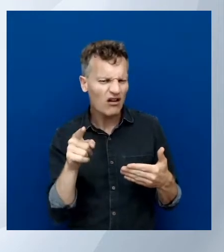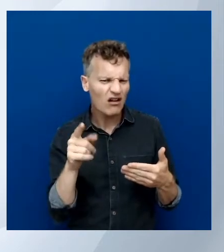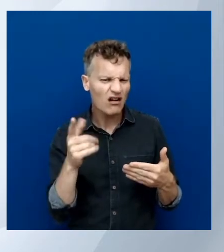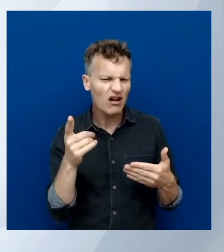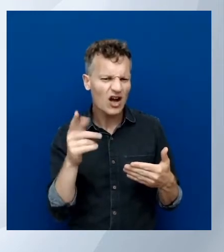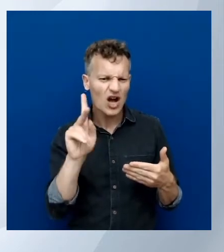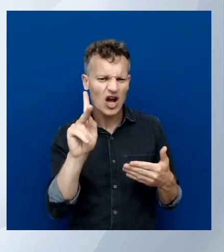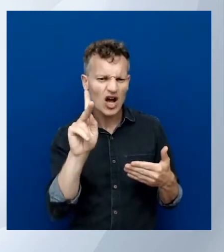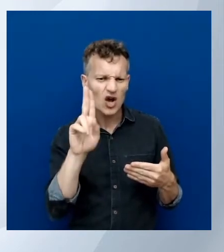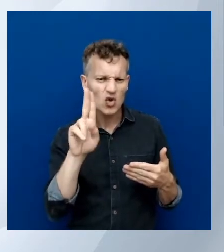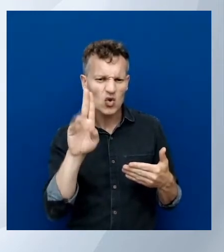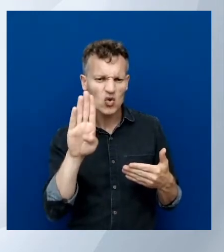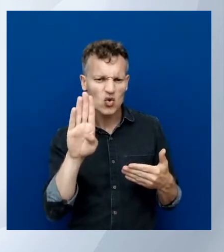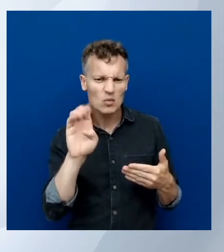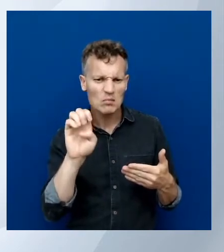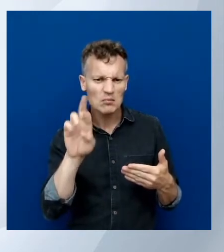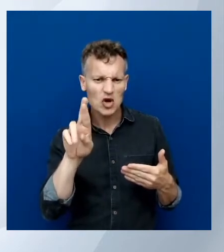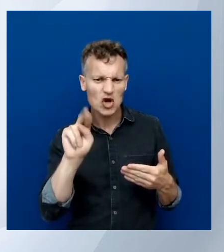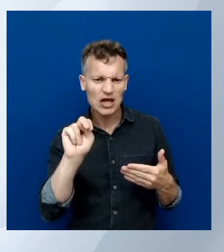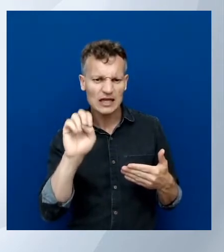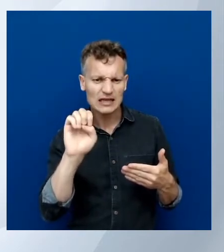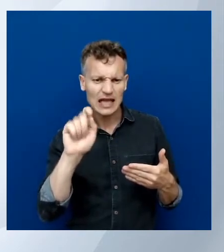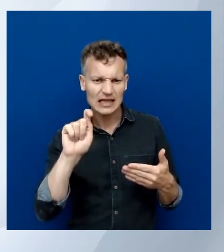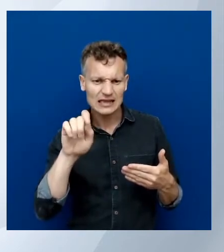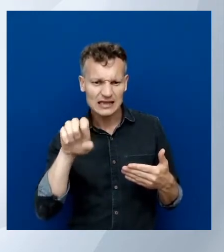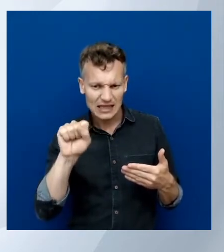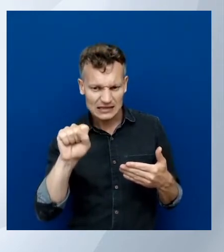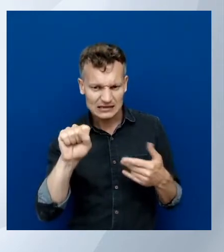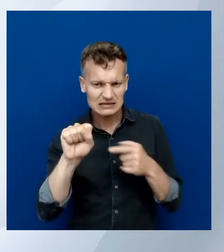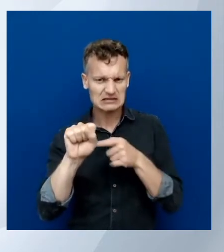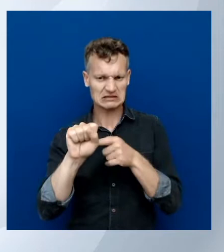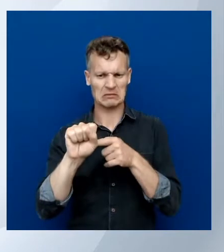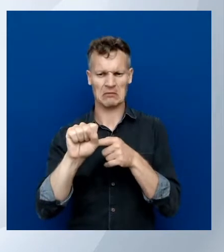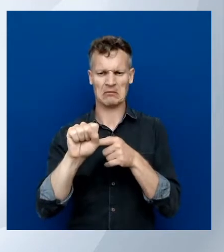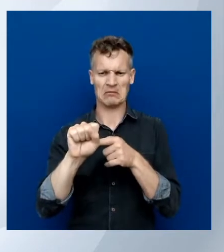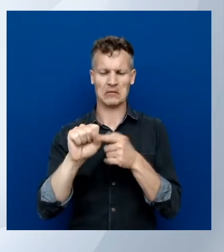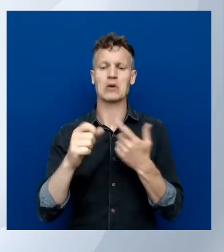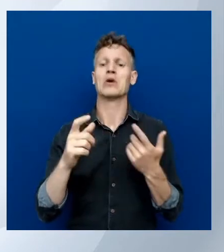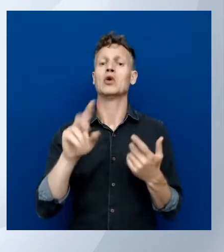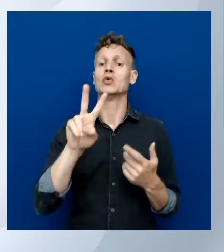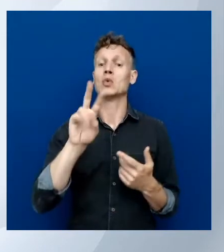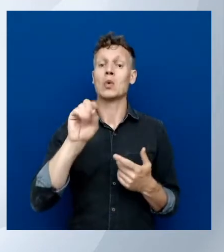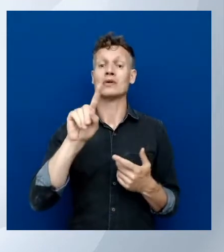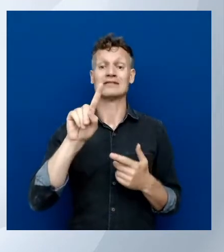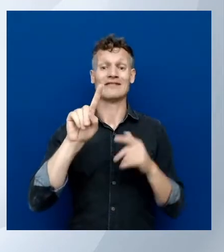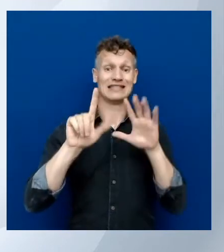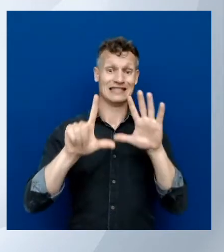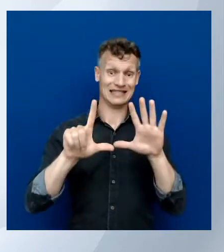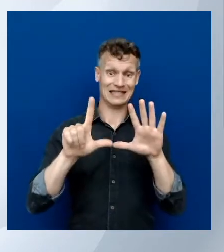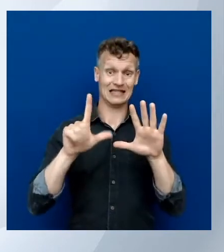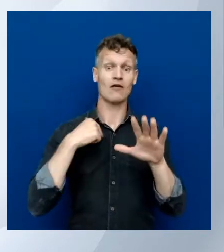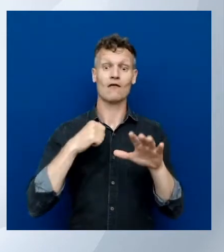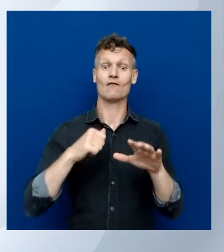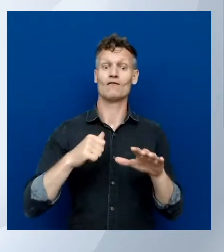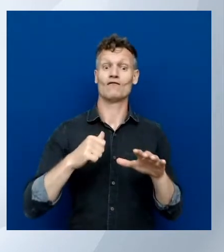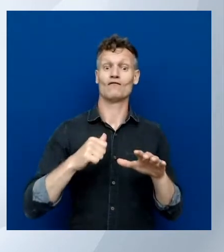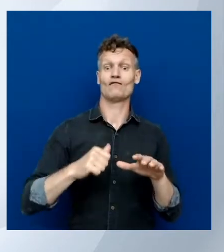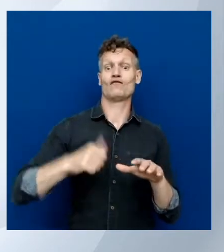Kubernetes. And in 2017, I started to do my first work in that